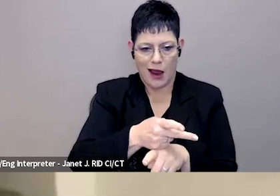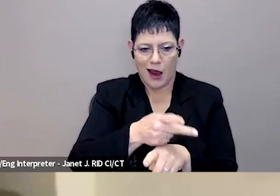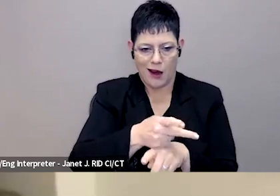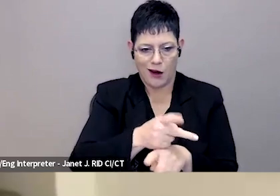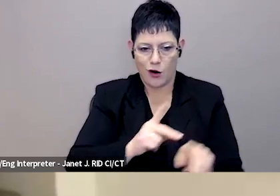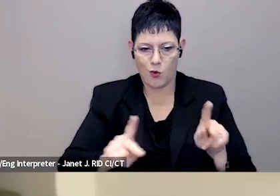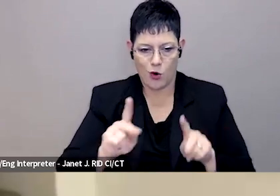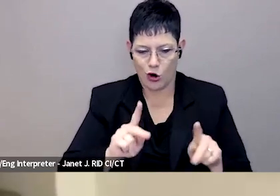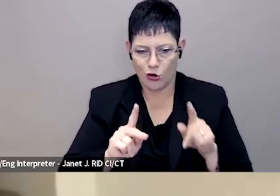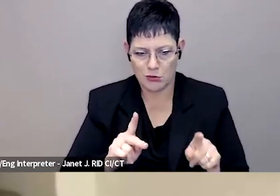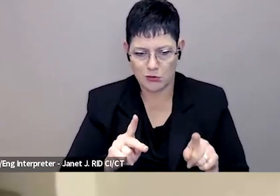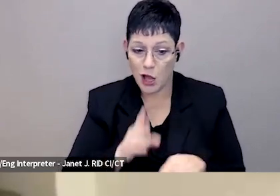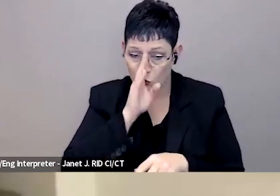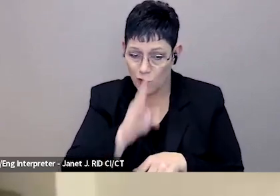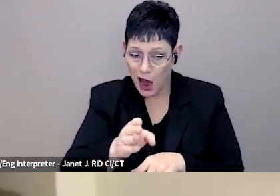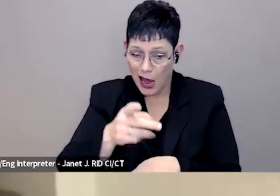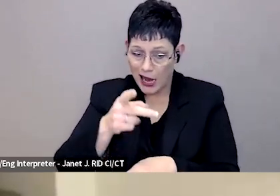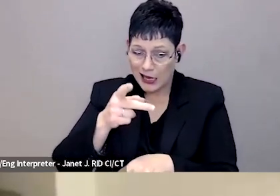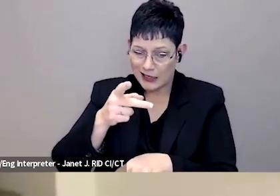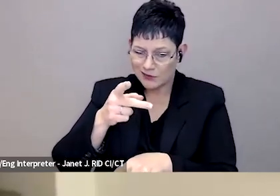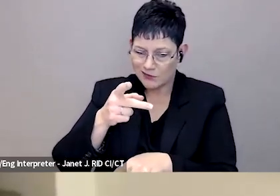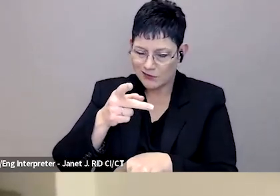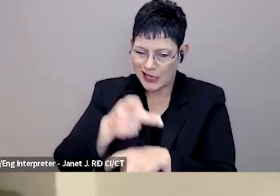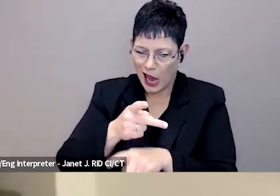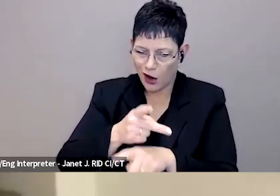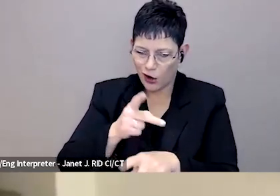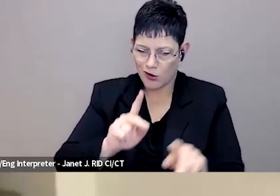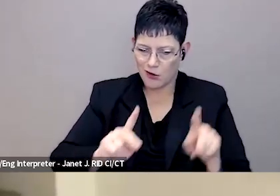course, I'm certain the direct care worker panel will touch on this, but